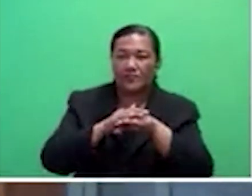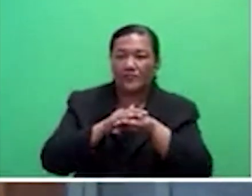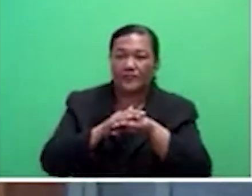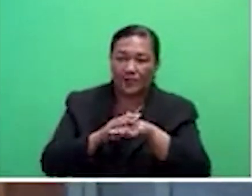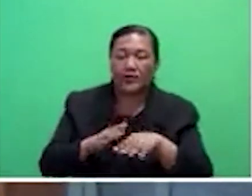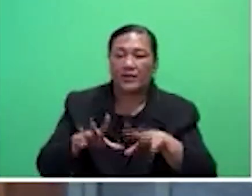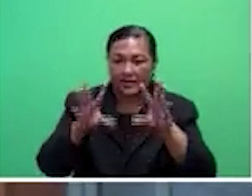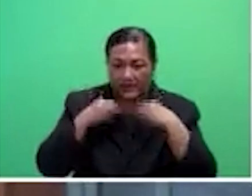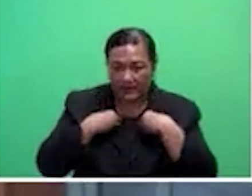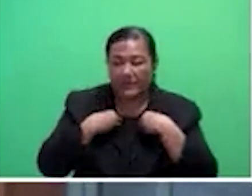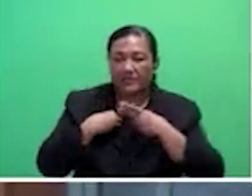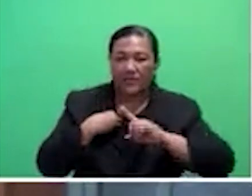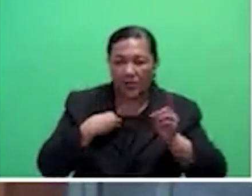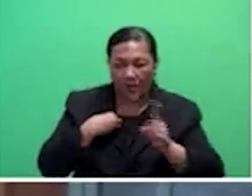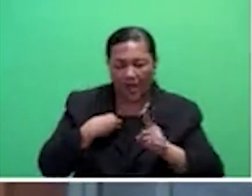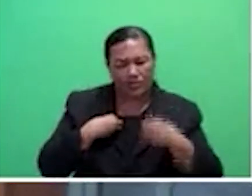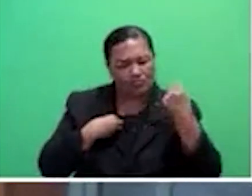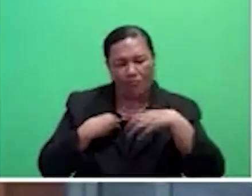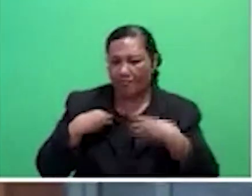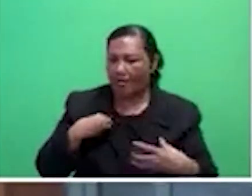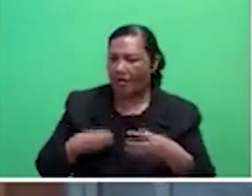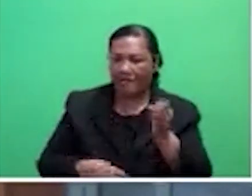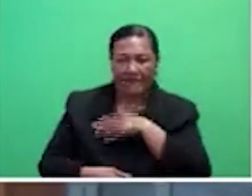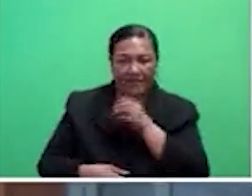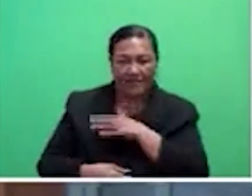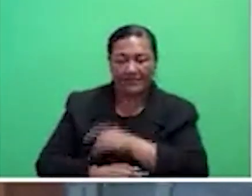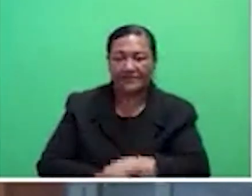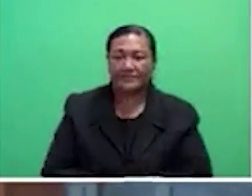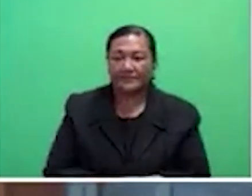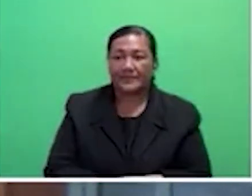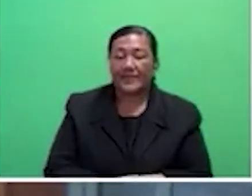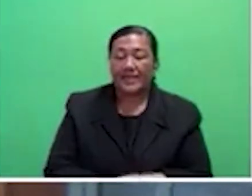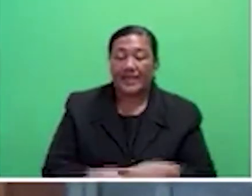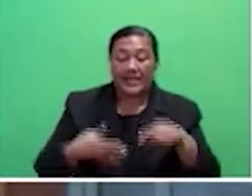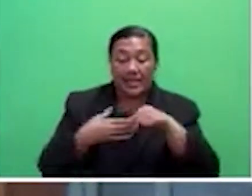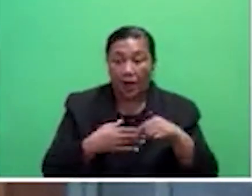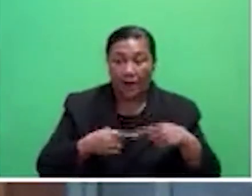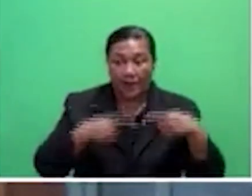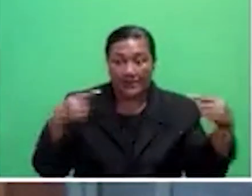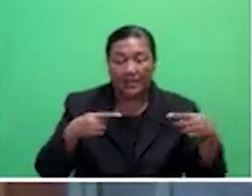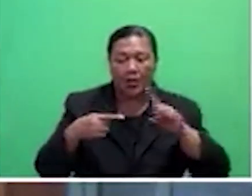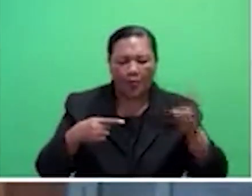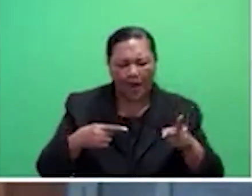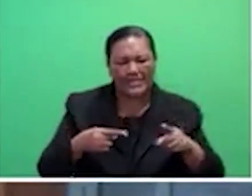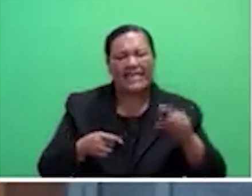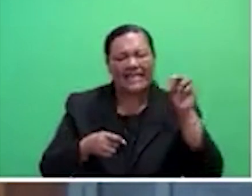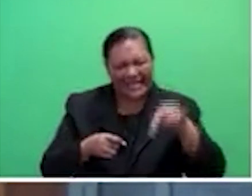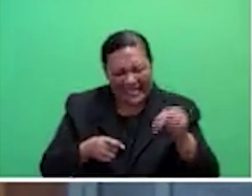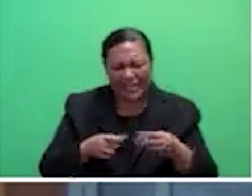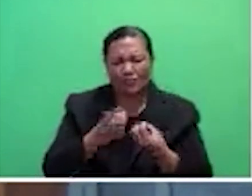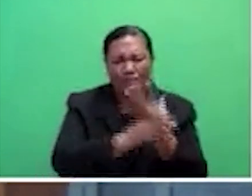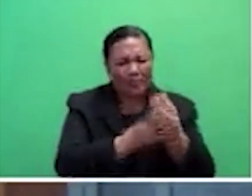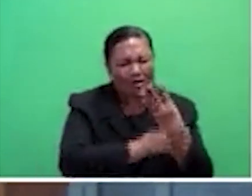these insecurities and fears. Leader of Opposition has shared today that we need to integrate multiculturalism in all